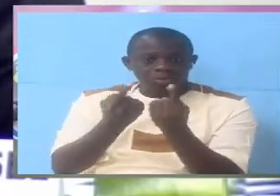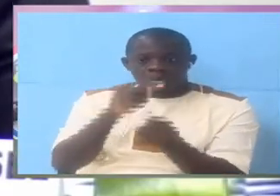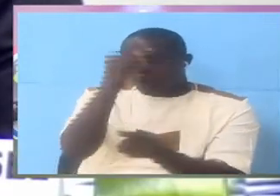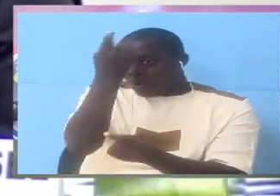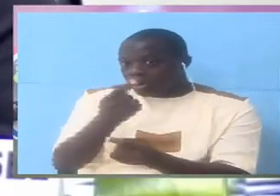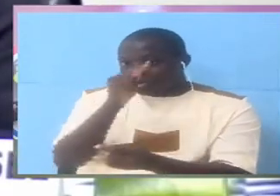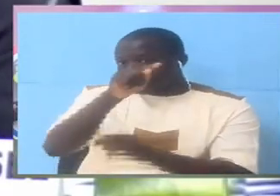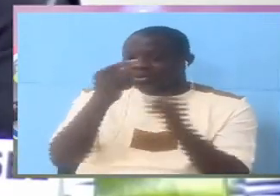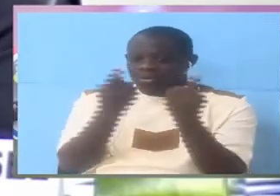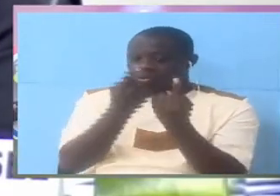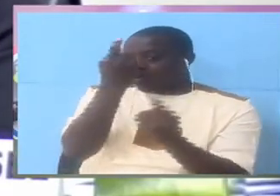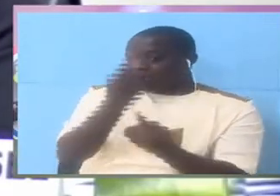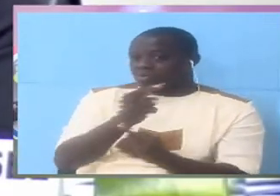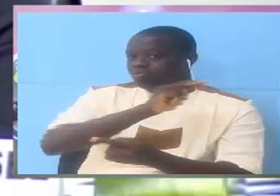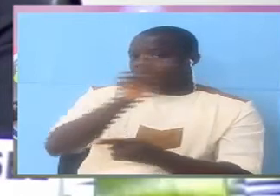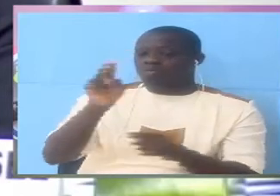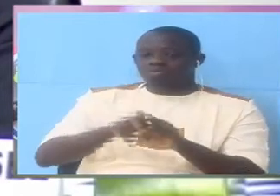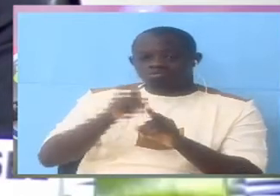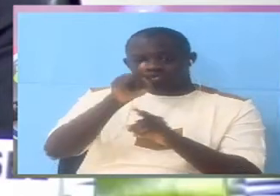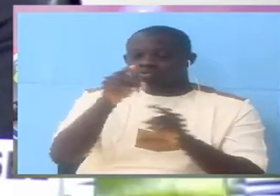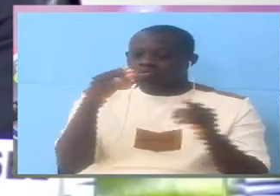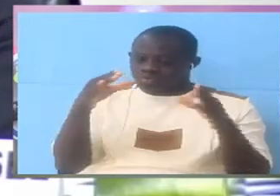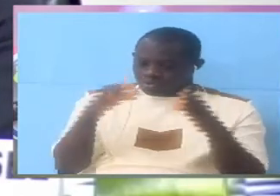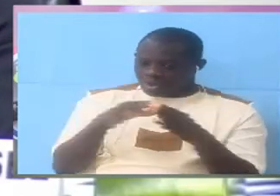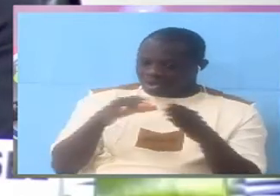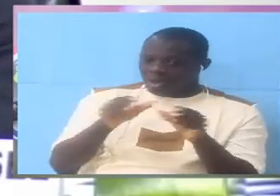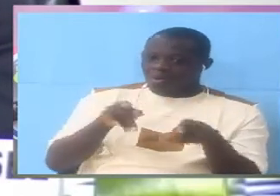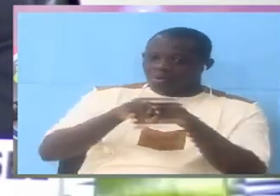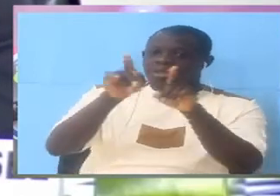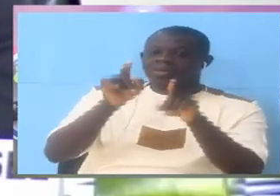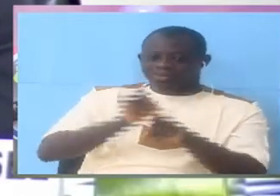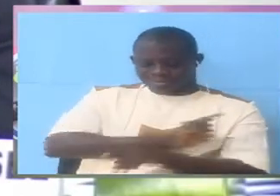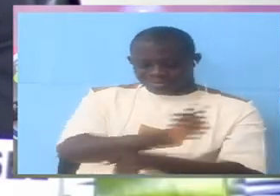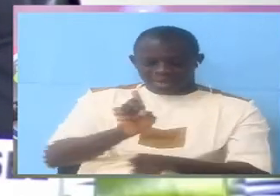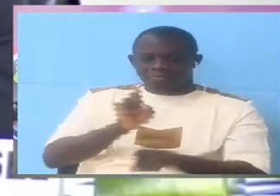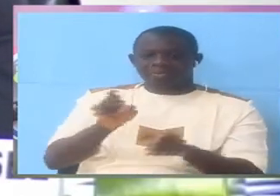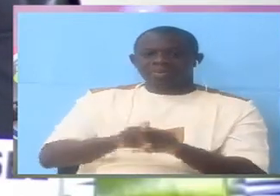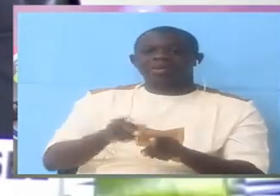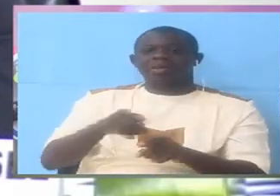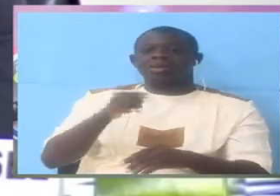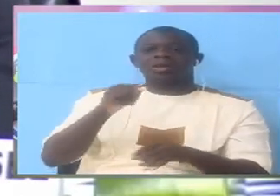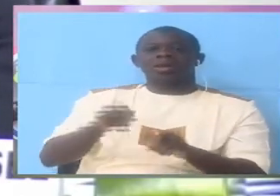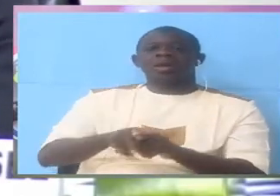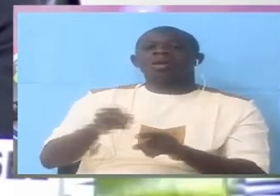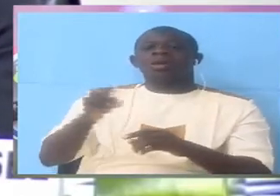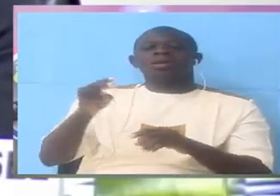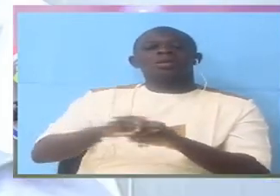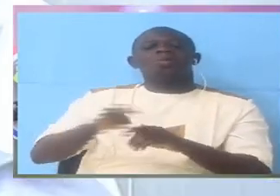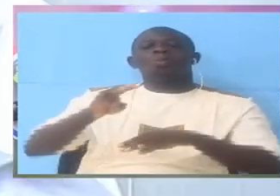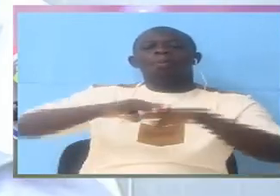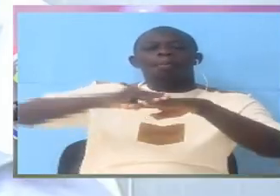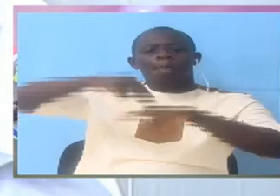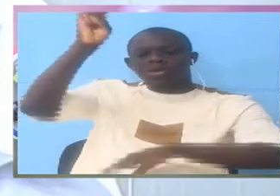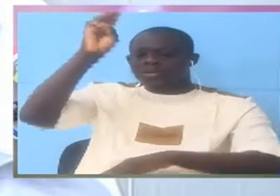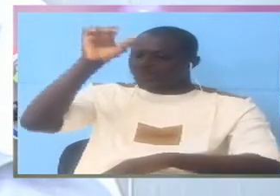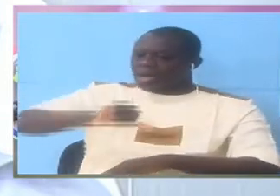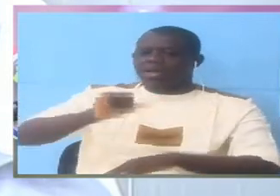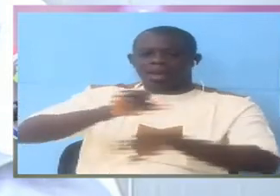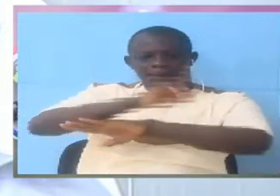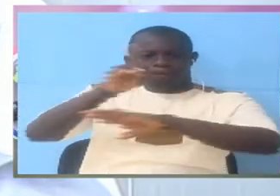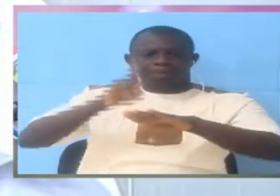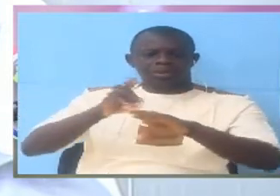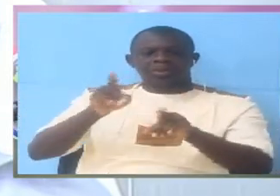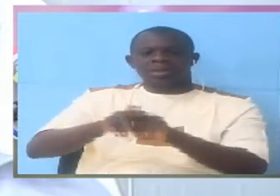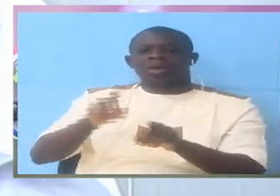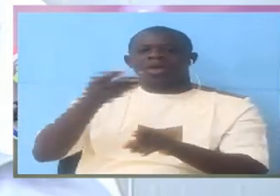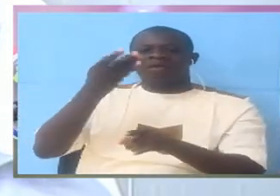that, you were there with them in the most horrible place in this country called 5-Star Hotel Mile 2. Yeah. You were there with them